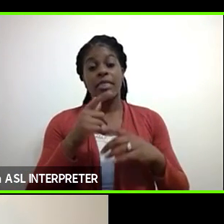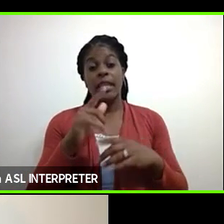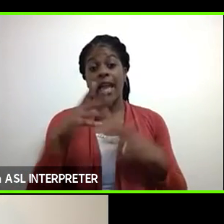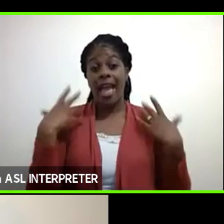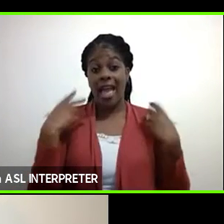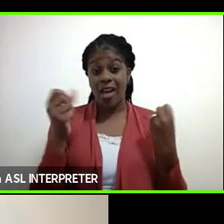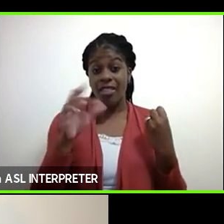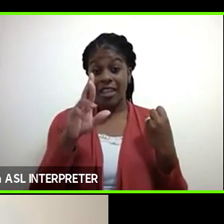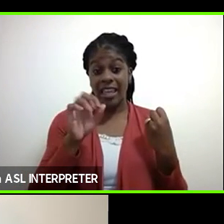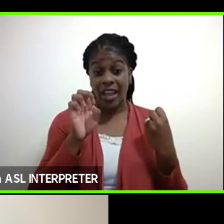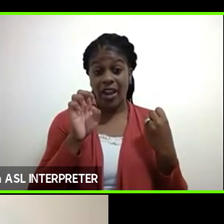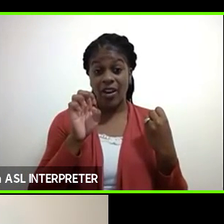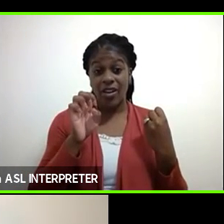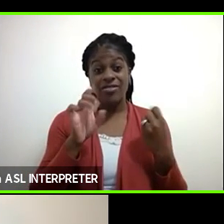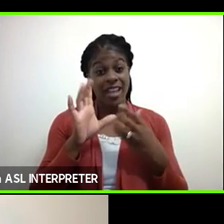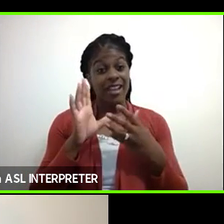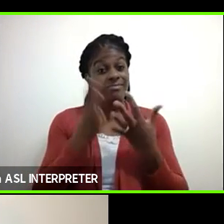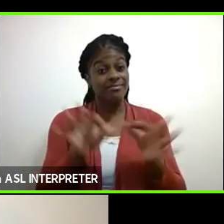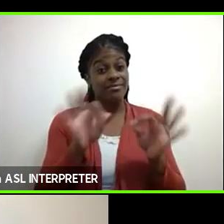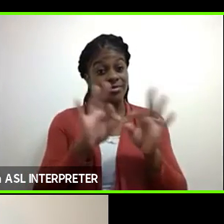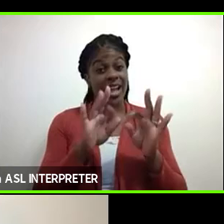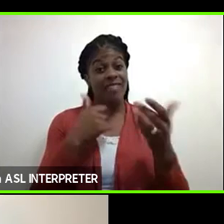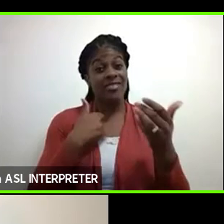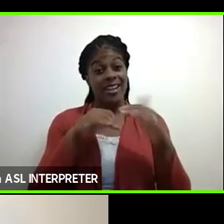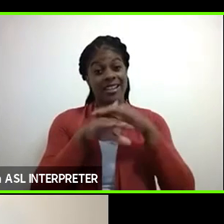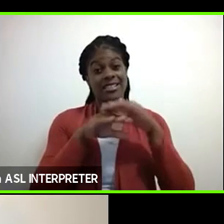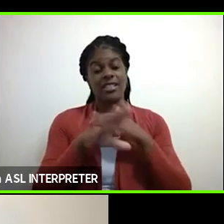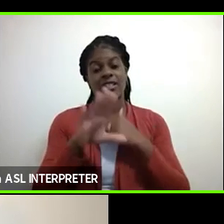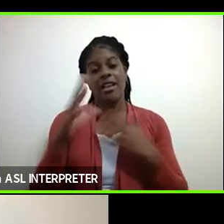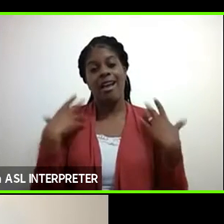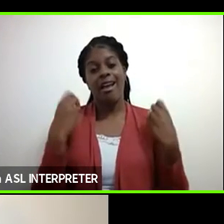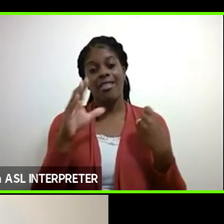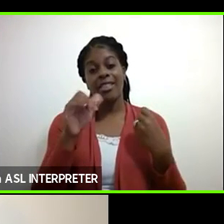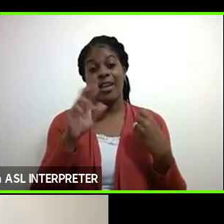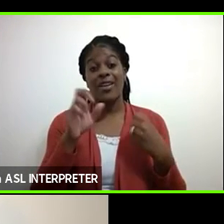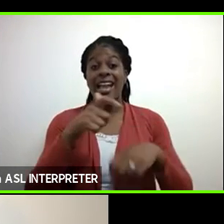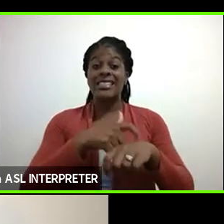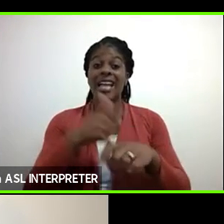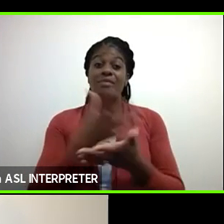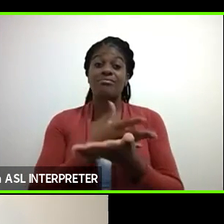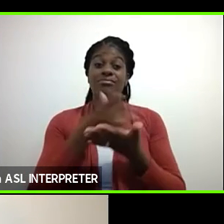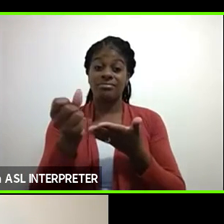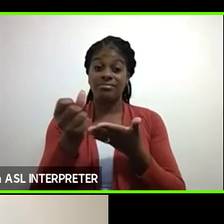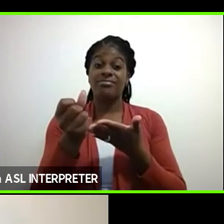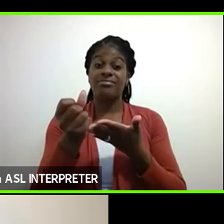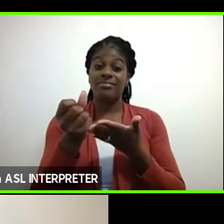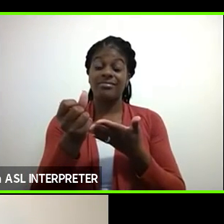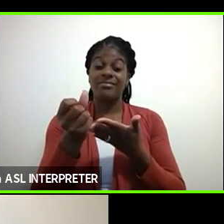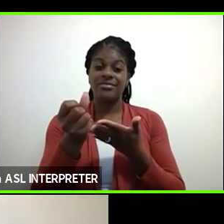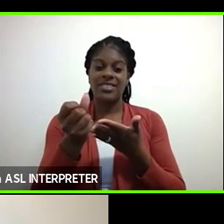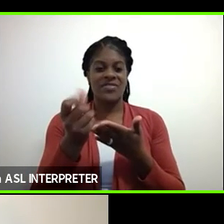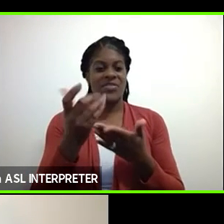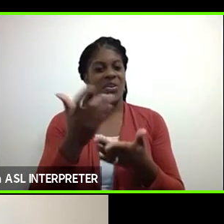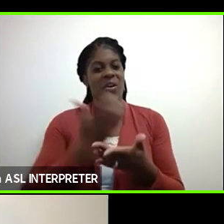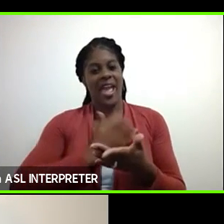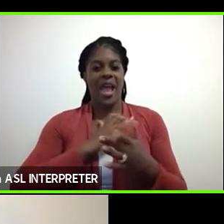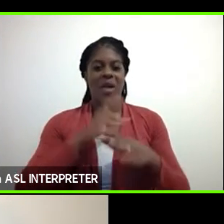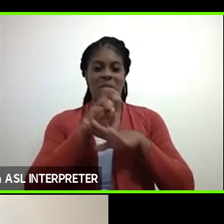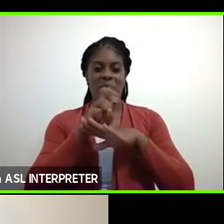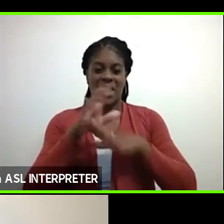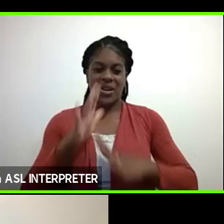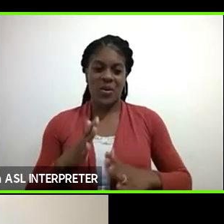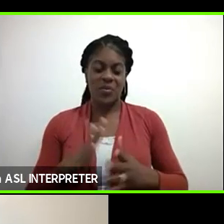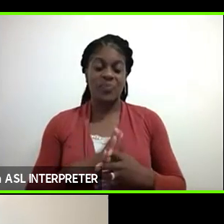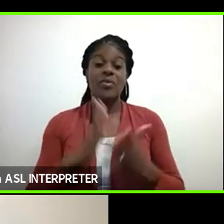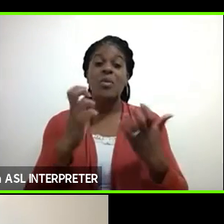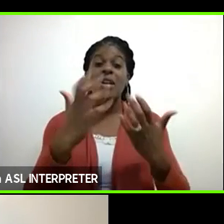all sort of fits together, access to healthcare. We are out of time for our particular panel. So I